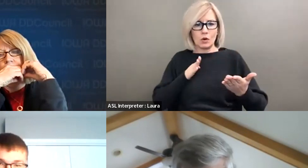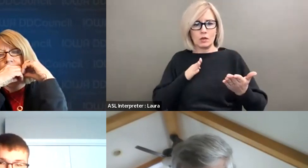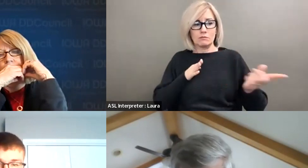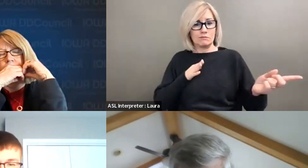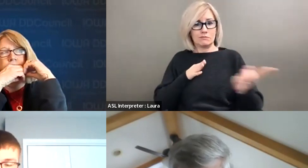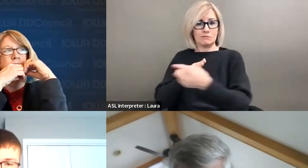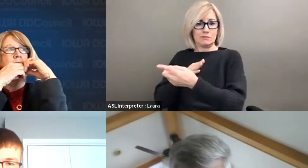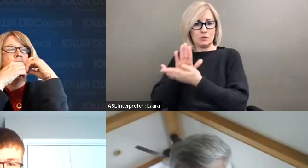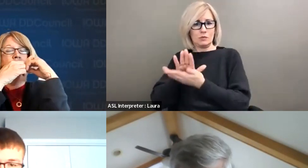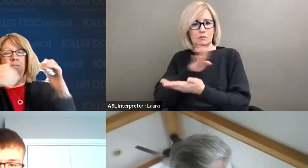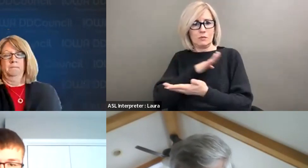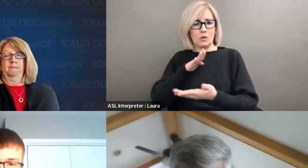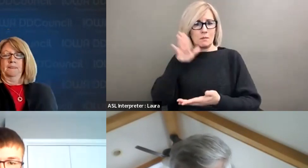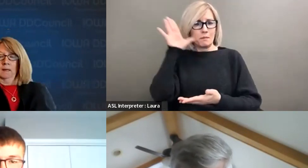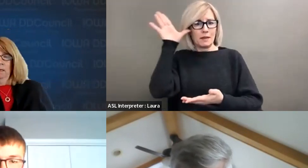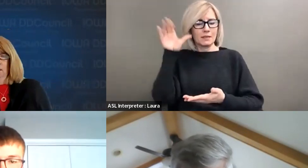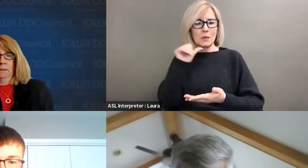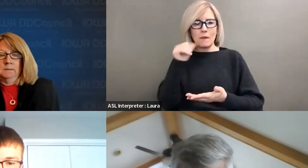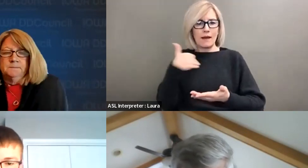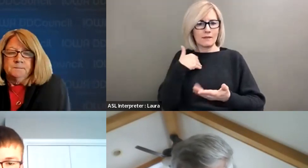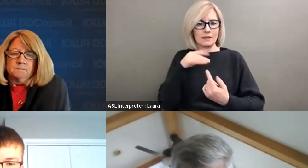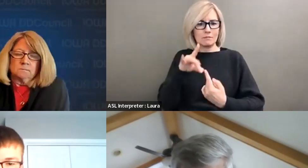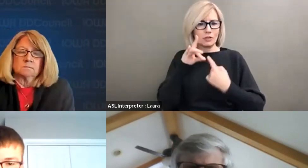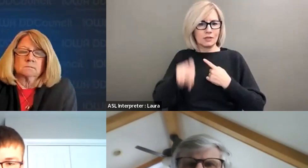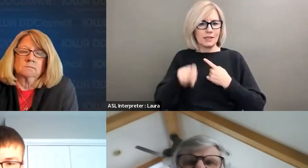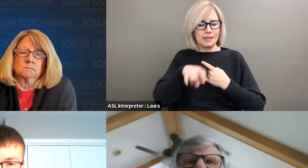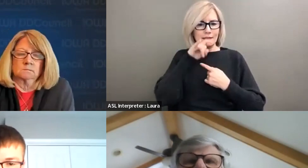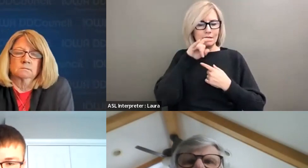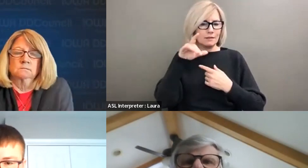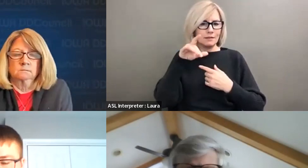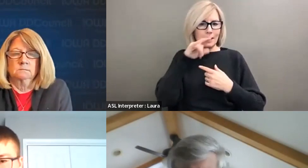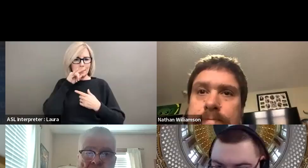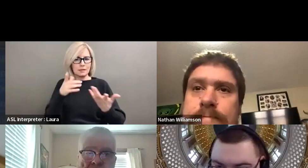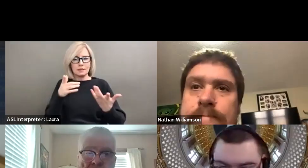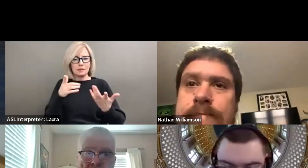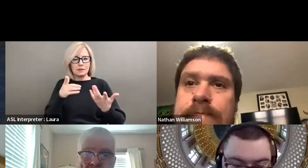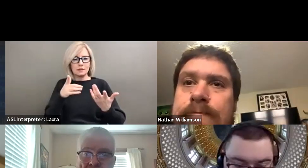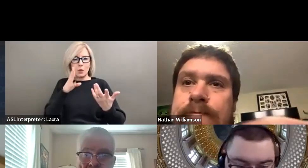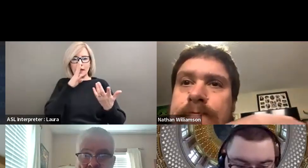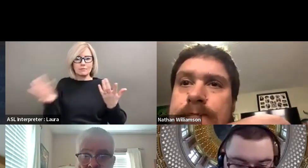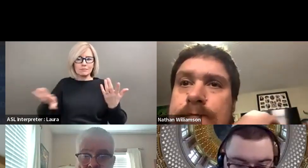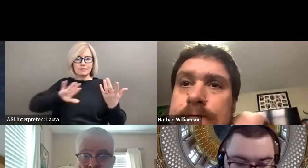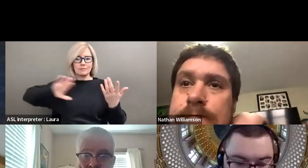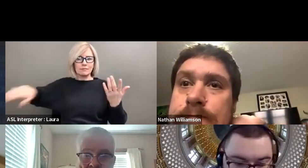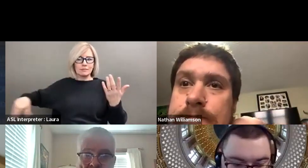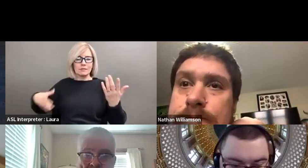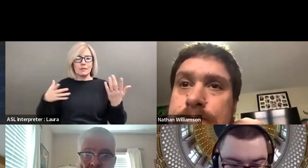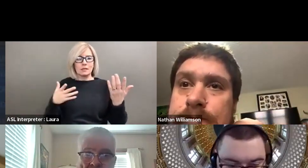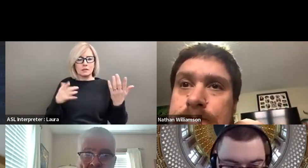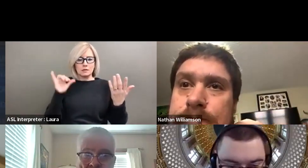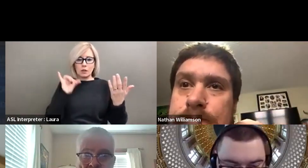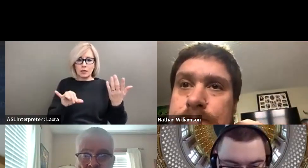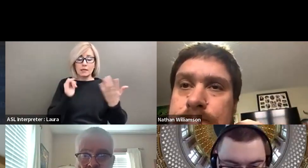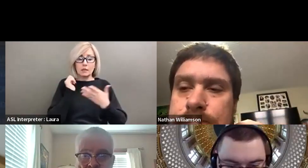of parents that don't have kids with special needs, so they get rolled over by the administration. That has